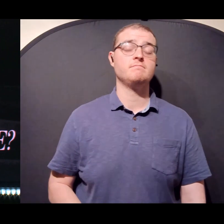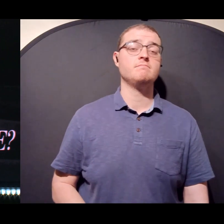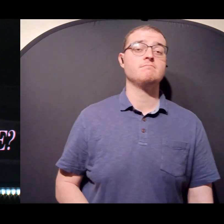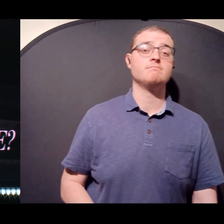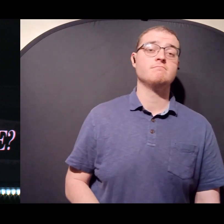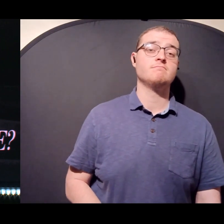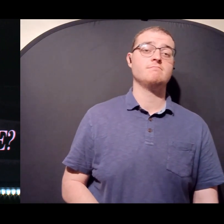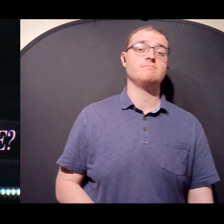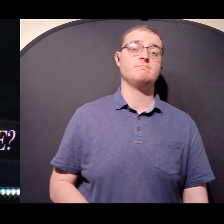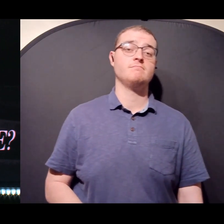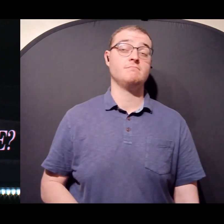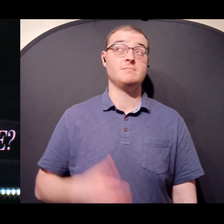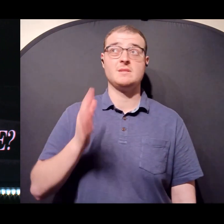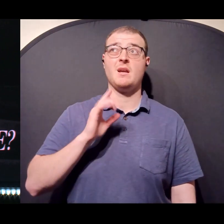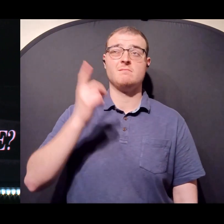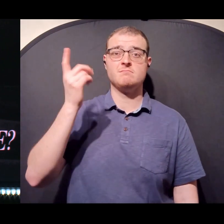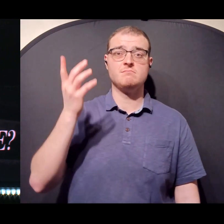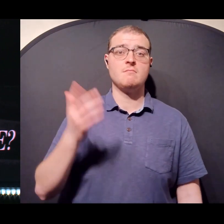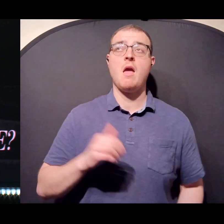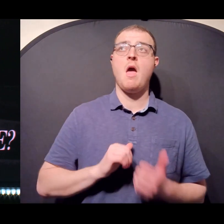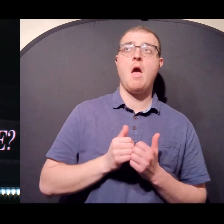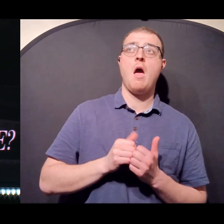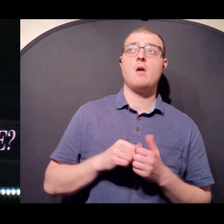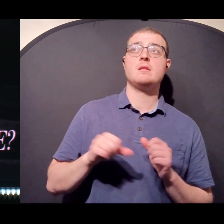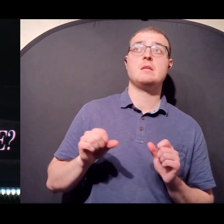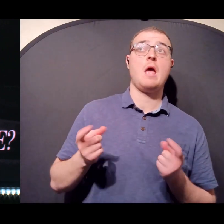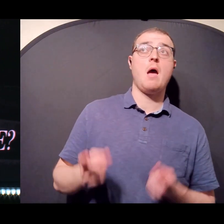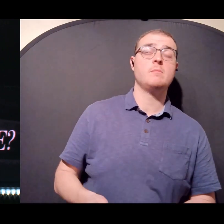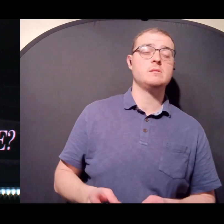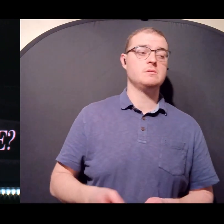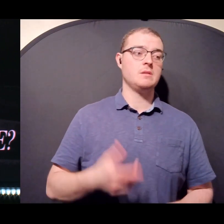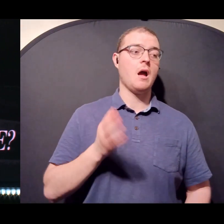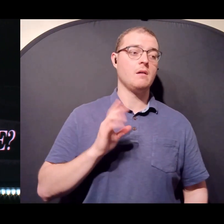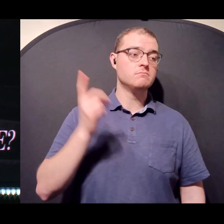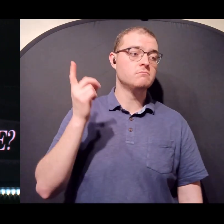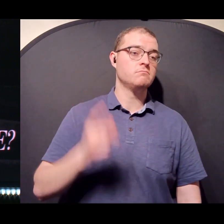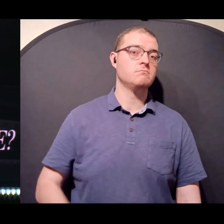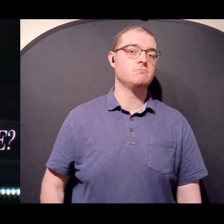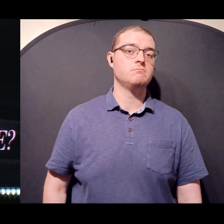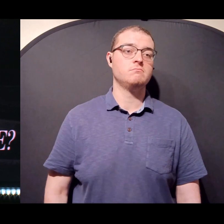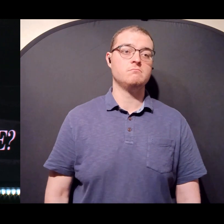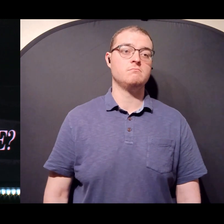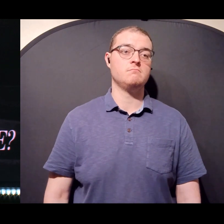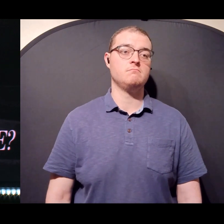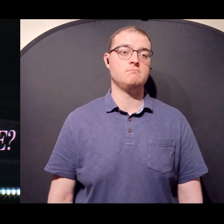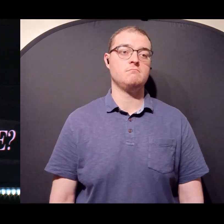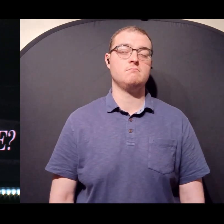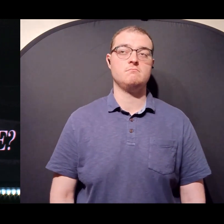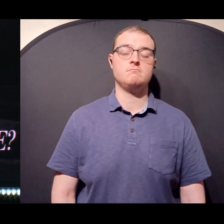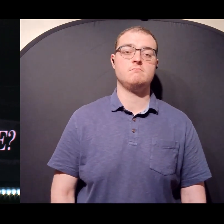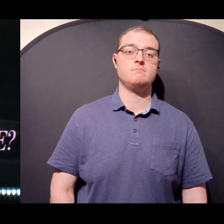God. It's God. How's it gonna happen? It's God.